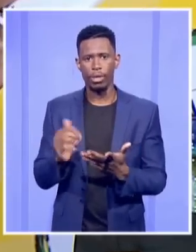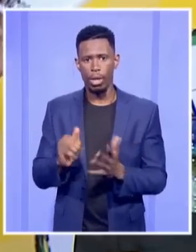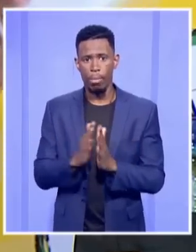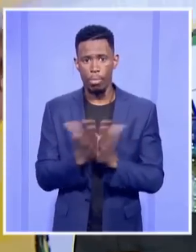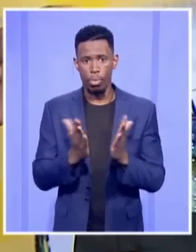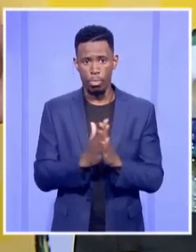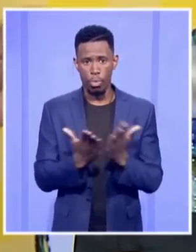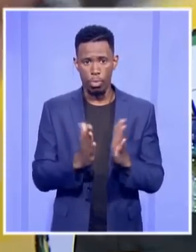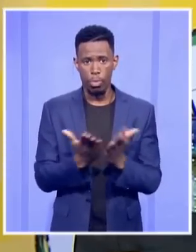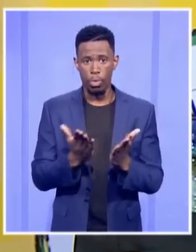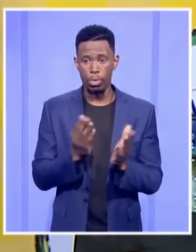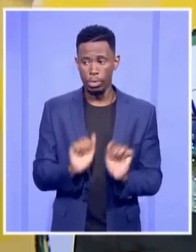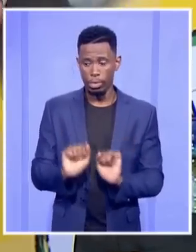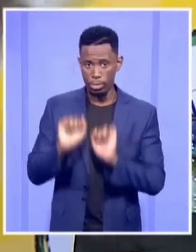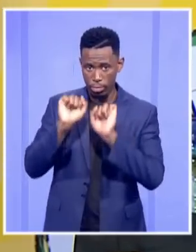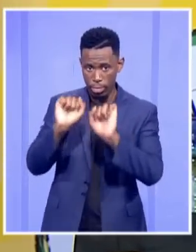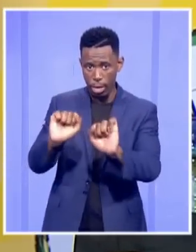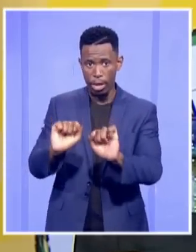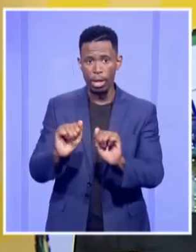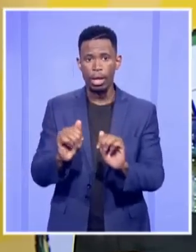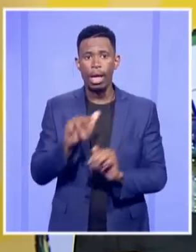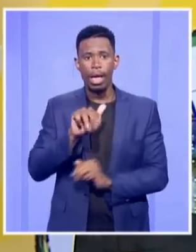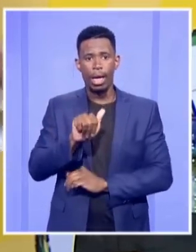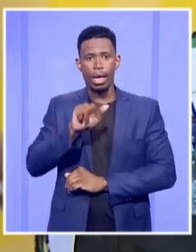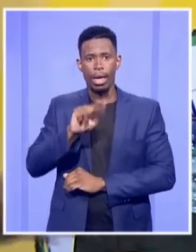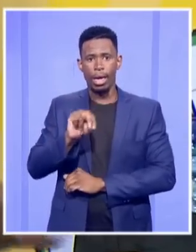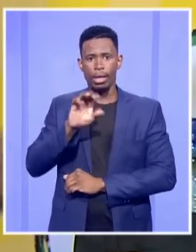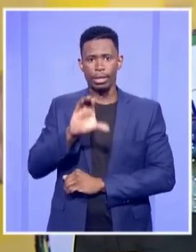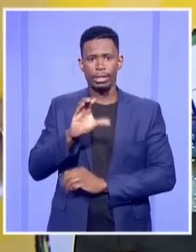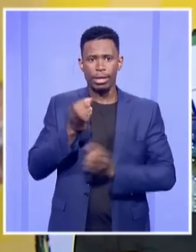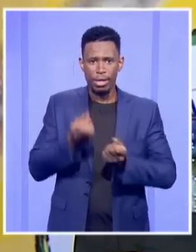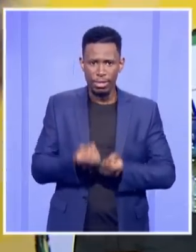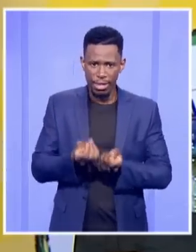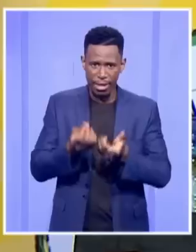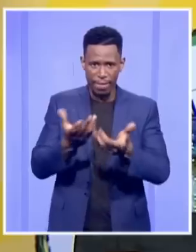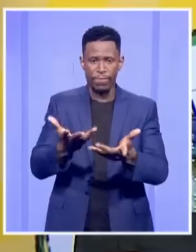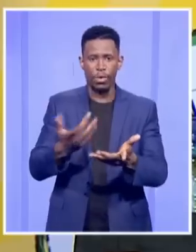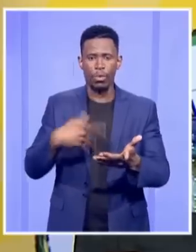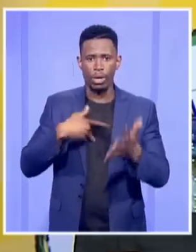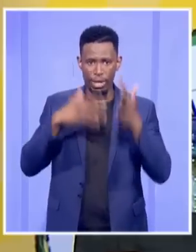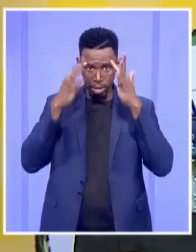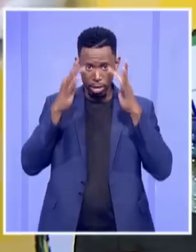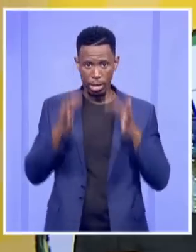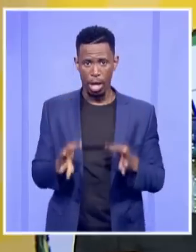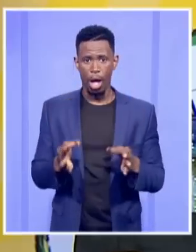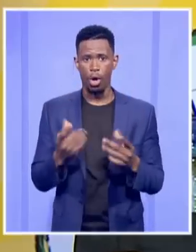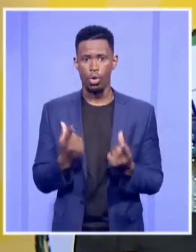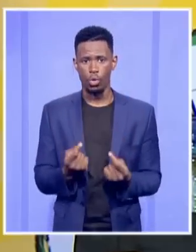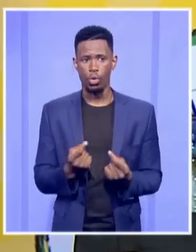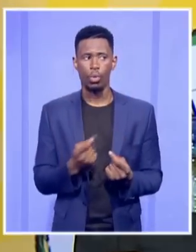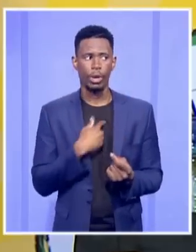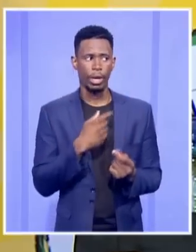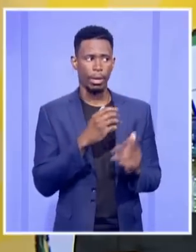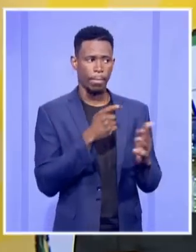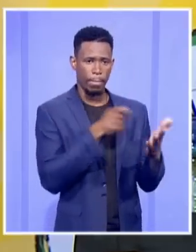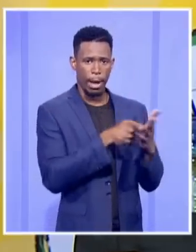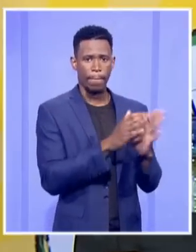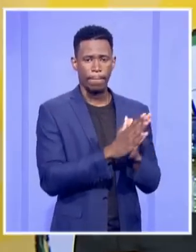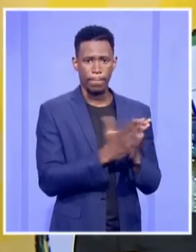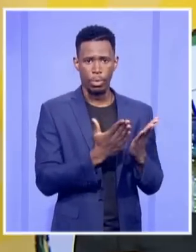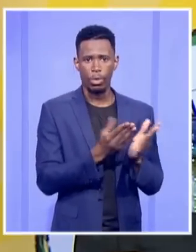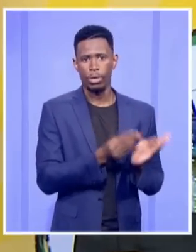So now they belong to you, these books. The NCS. We decided that we'll go out and get them for you. So these books